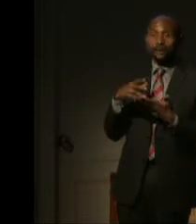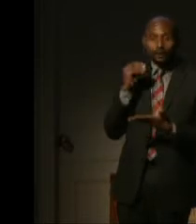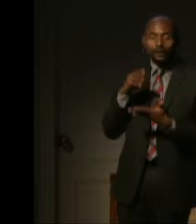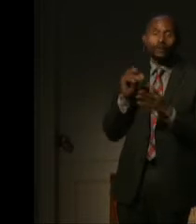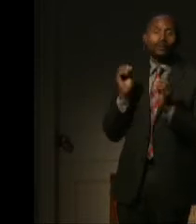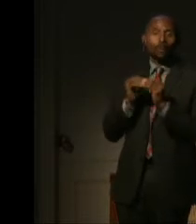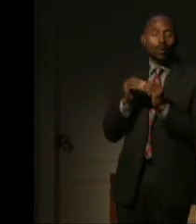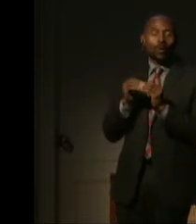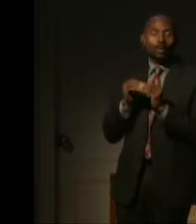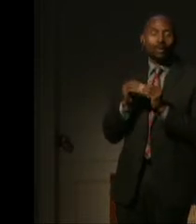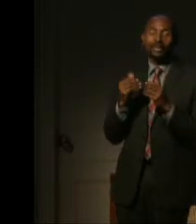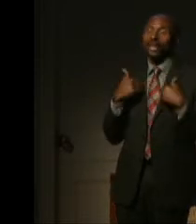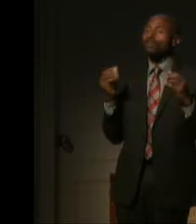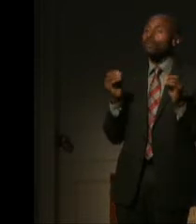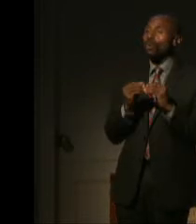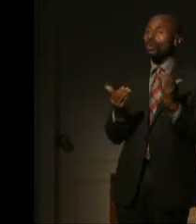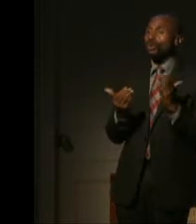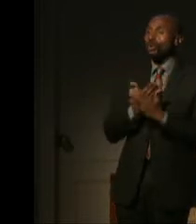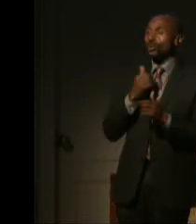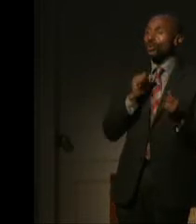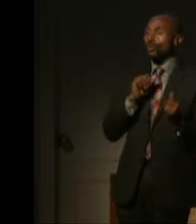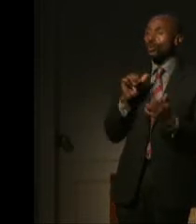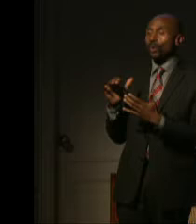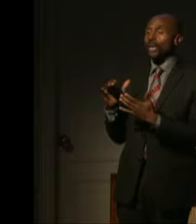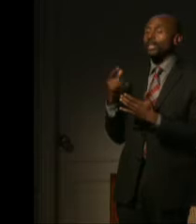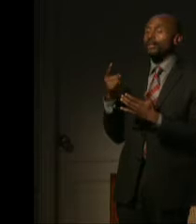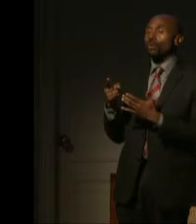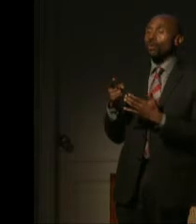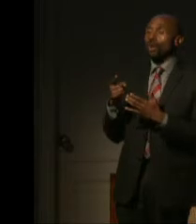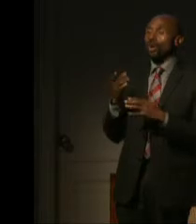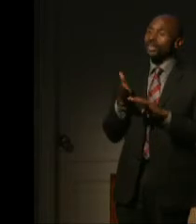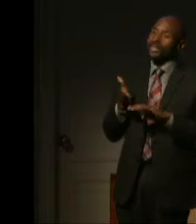are more new ways to augment the data.